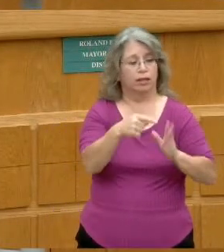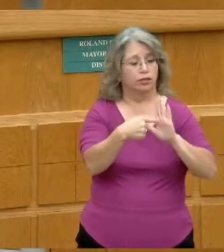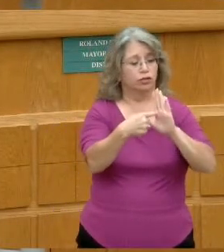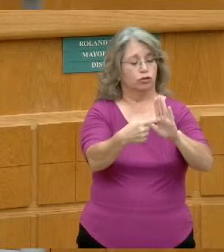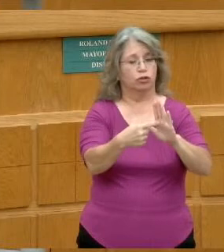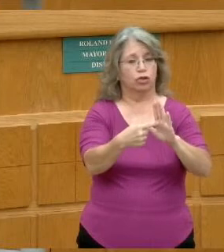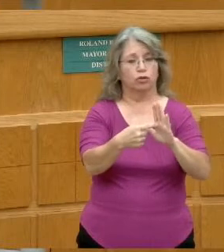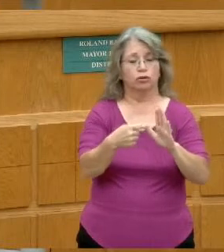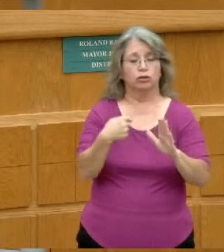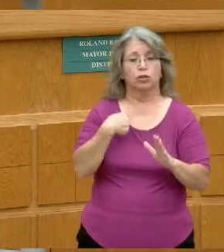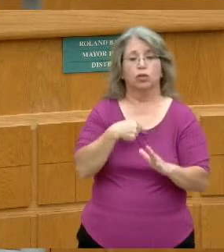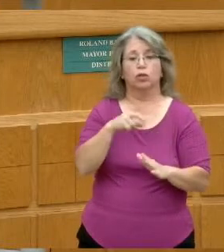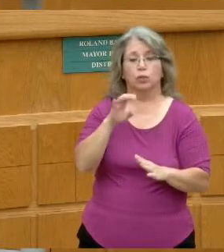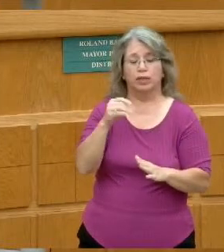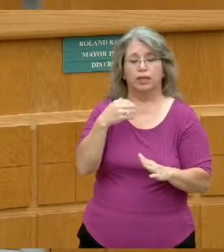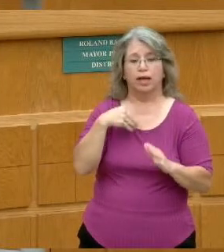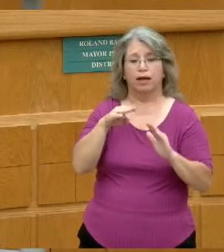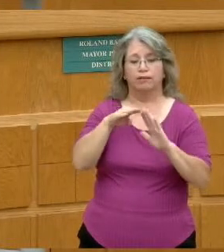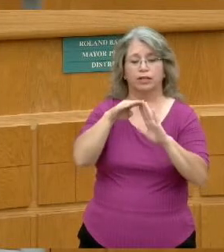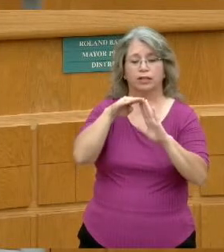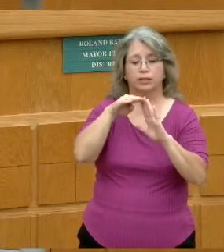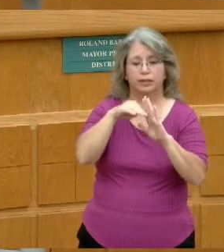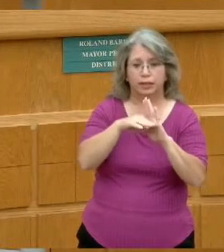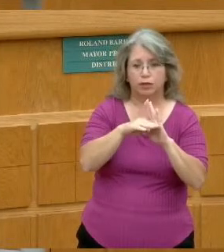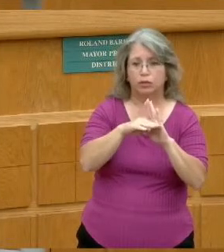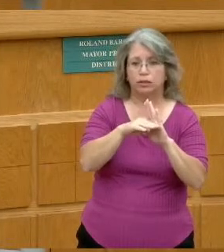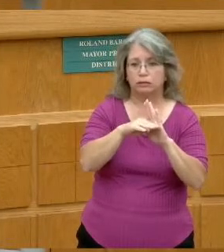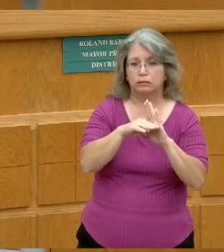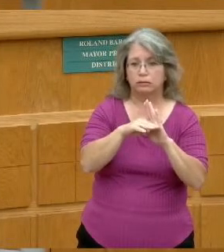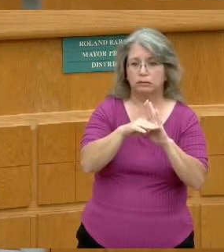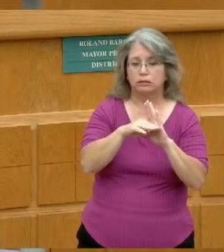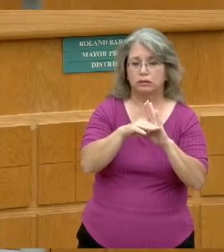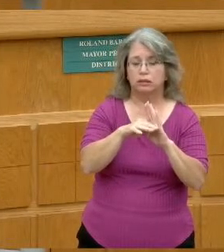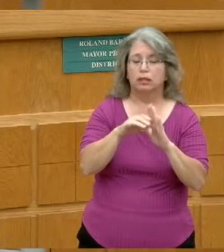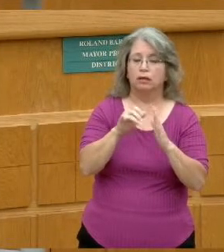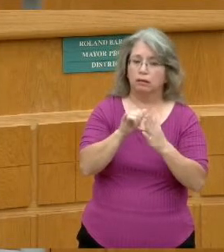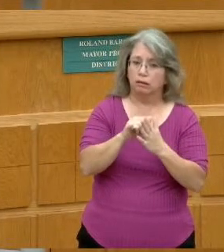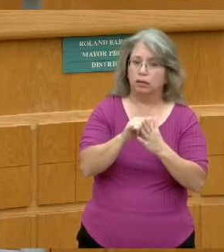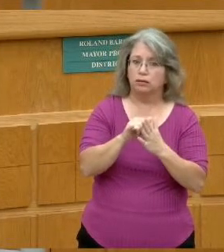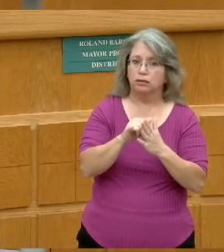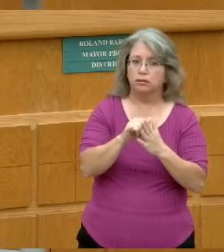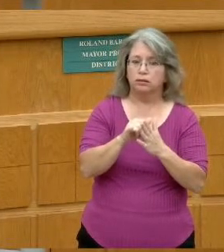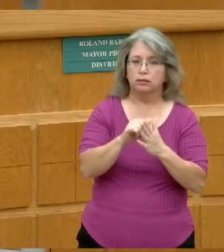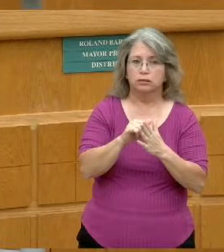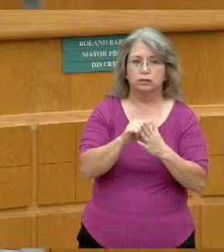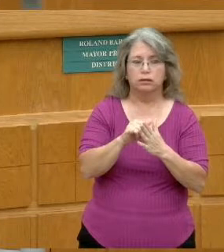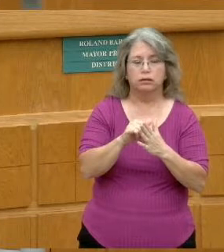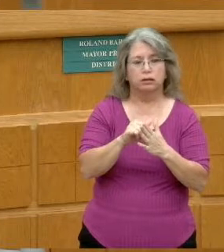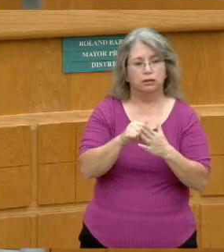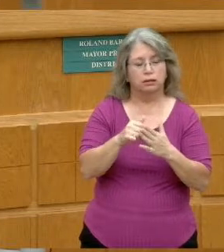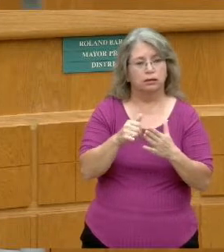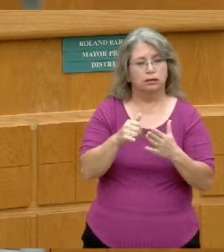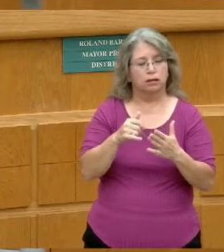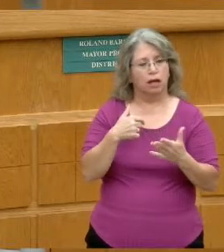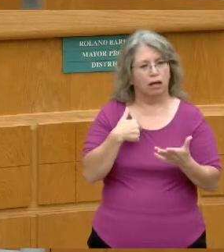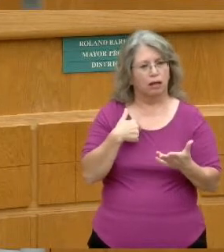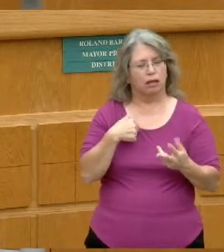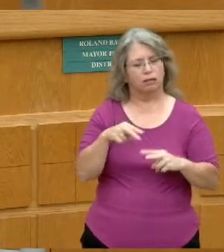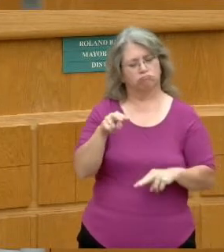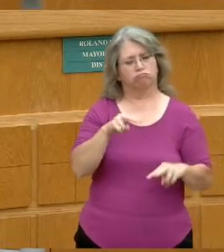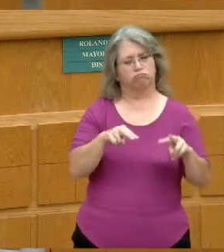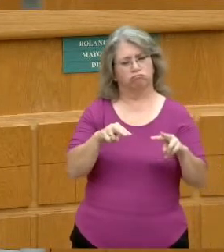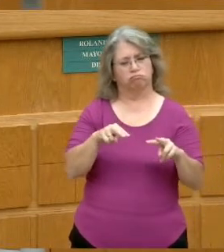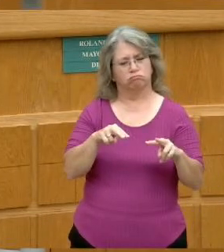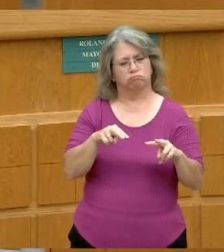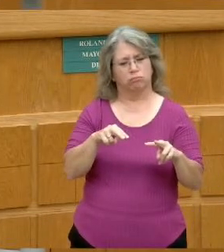in the proportion of encounters. Now, this gives me pause because I've been going out on what I term a safari, to